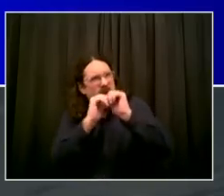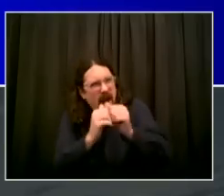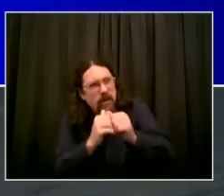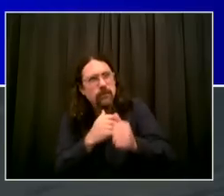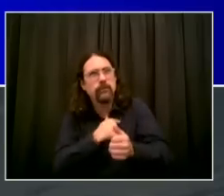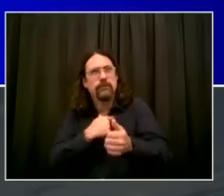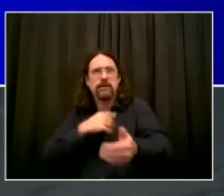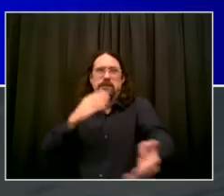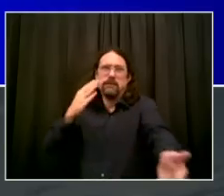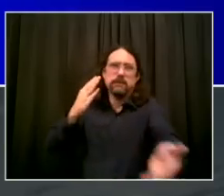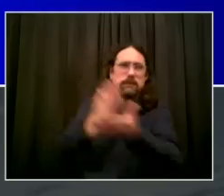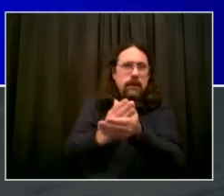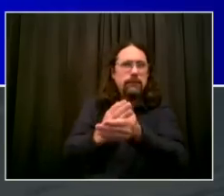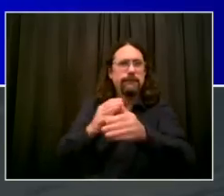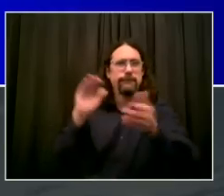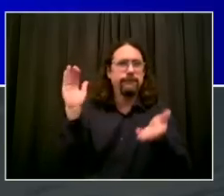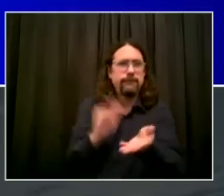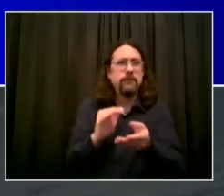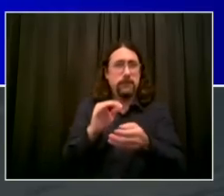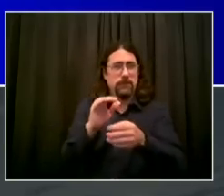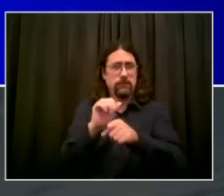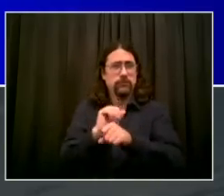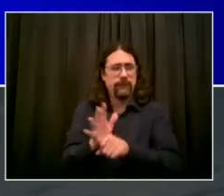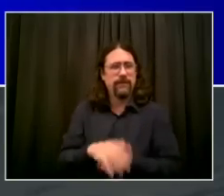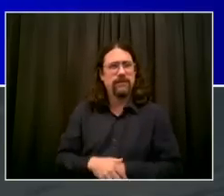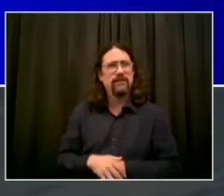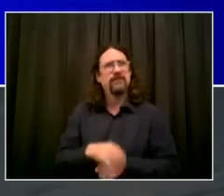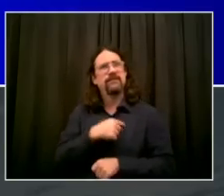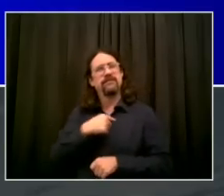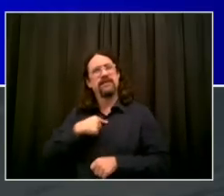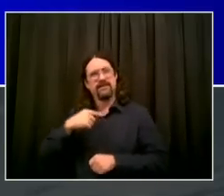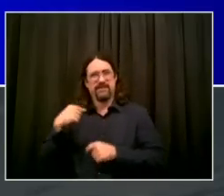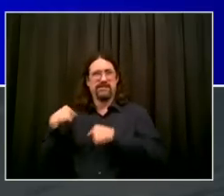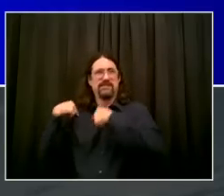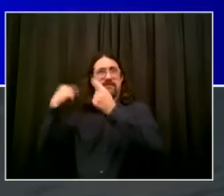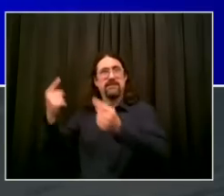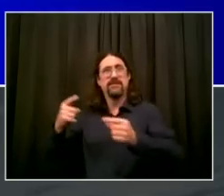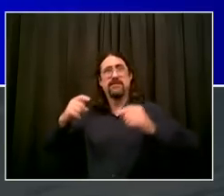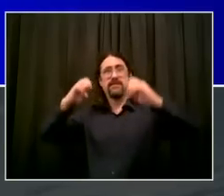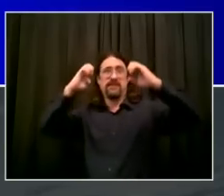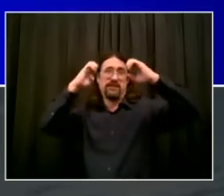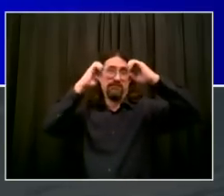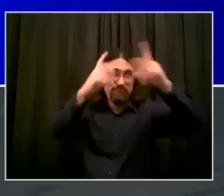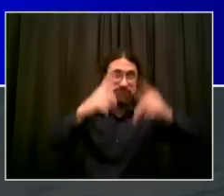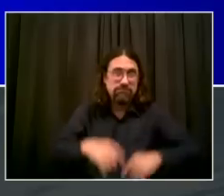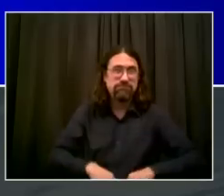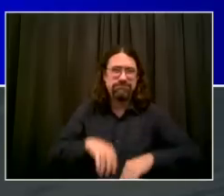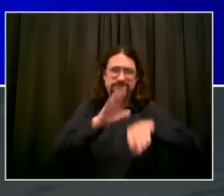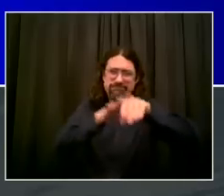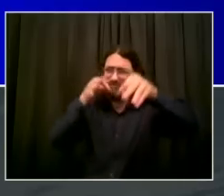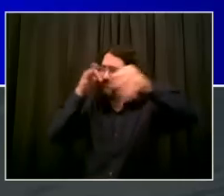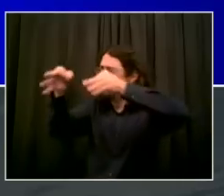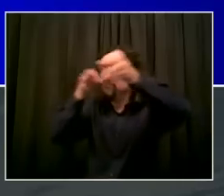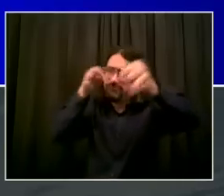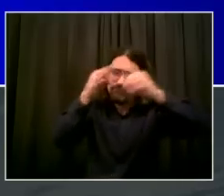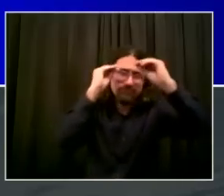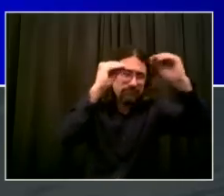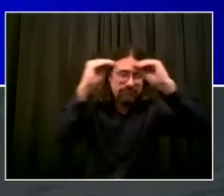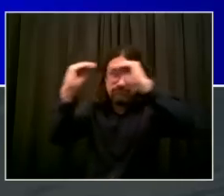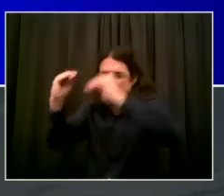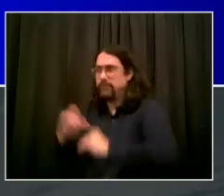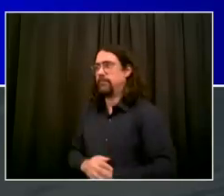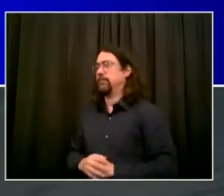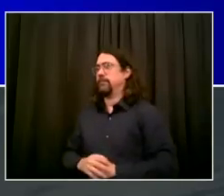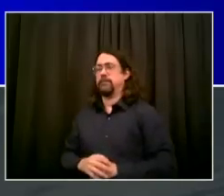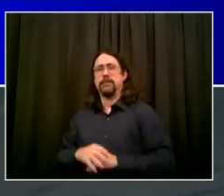zone areas, 2,000 inspections yesterday, 36 summonses, 7,000 inspections since last week that led to